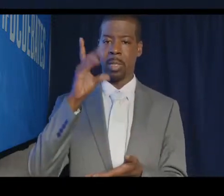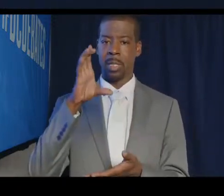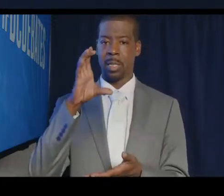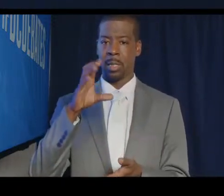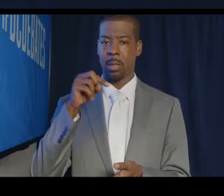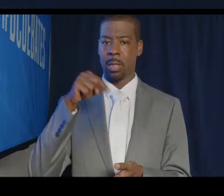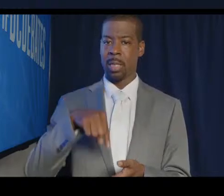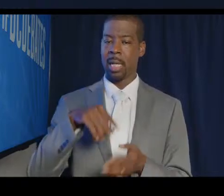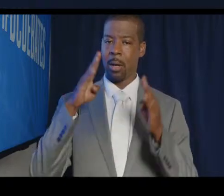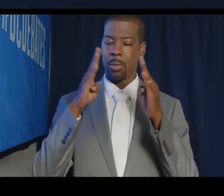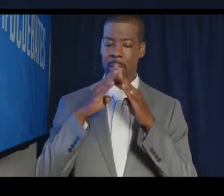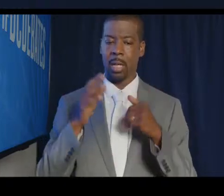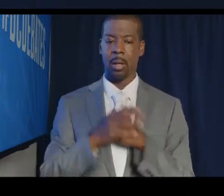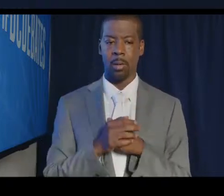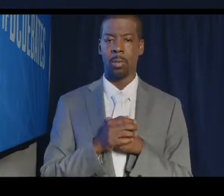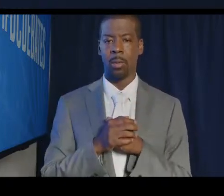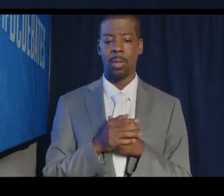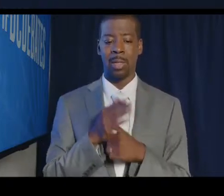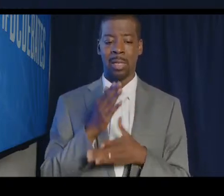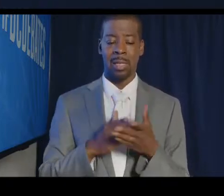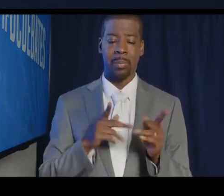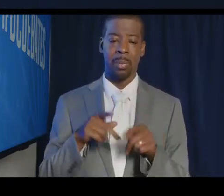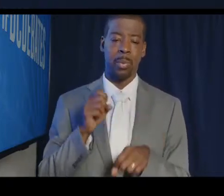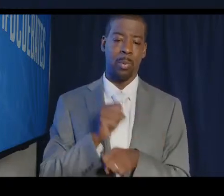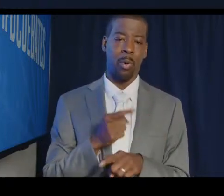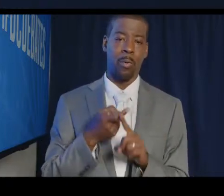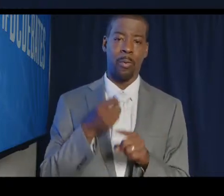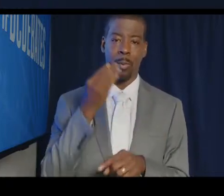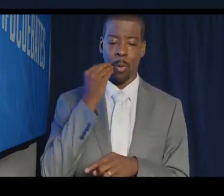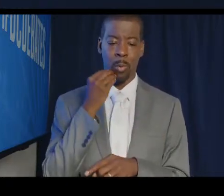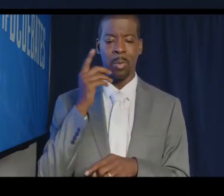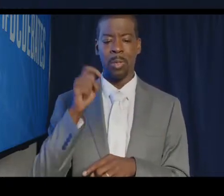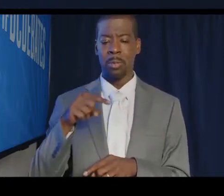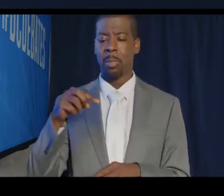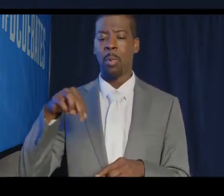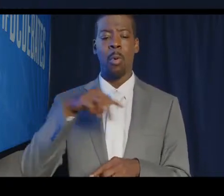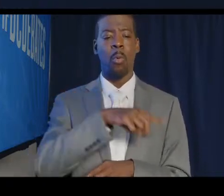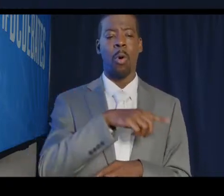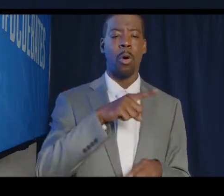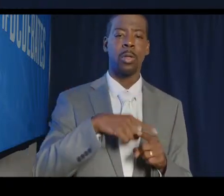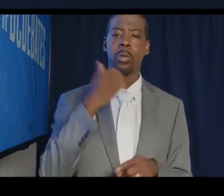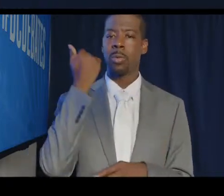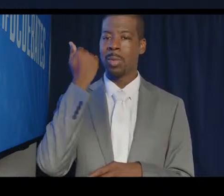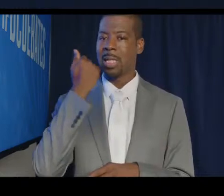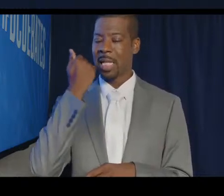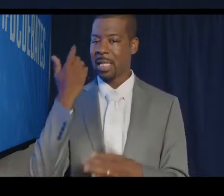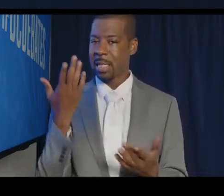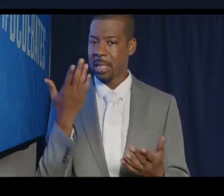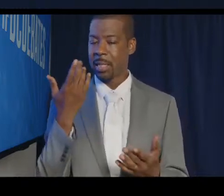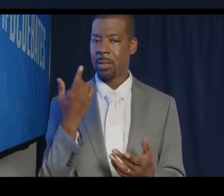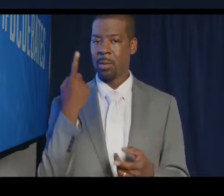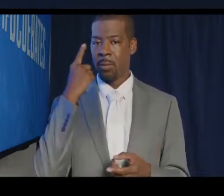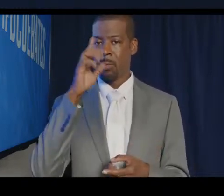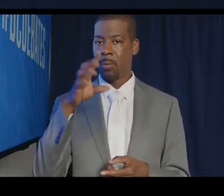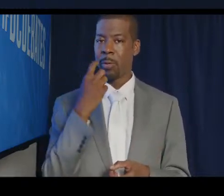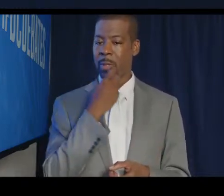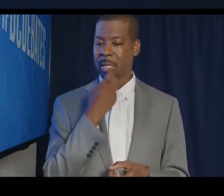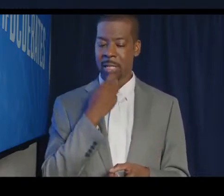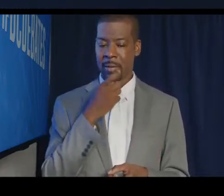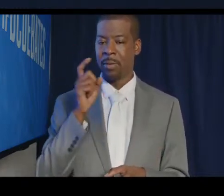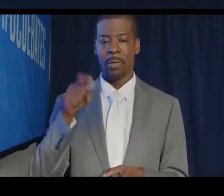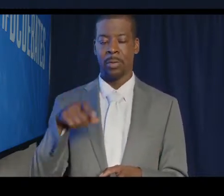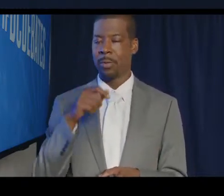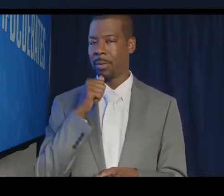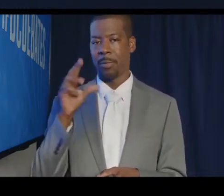we have to think about it differently when folks are working from home. You should be able to walk down the street to a dentist if that's something that you want to do, as opposed to have to take 2 buses and a train in